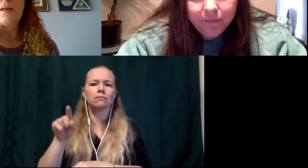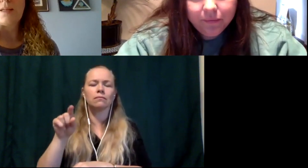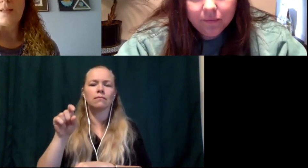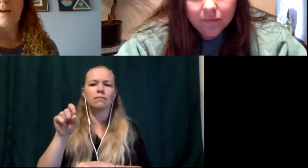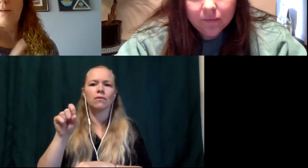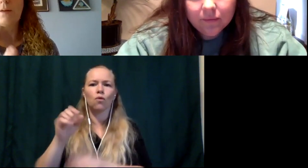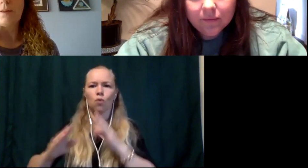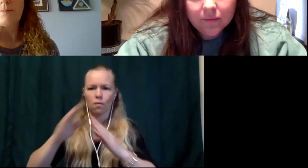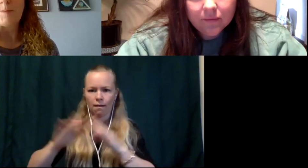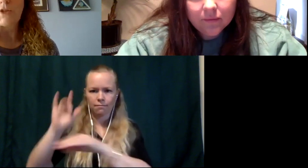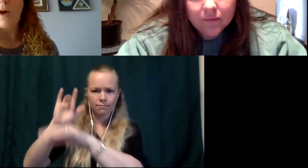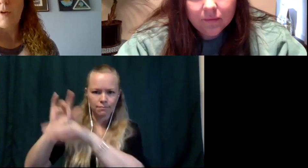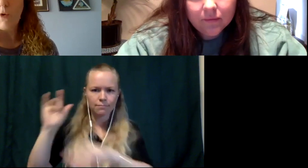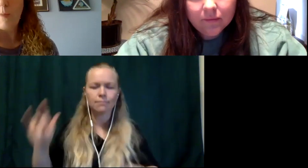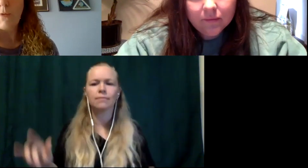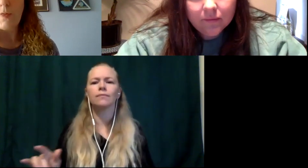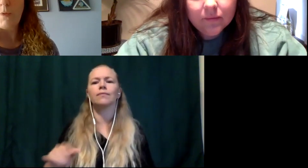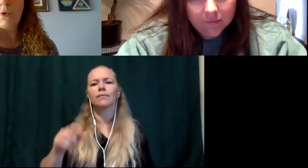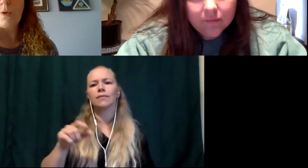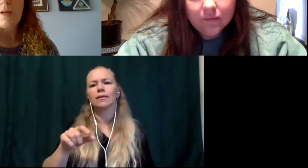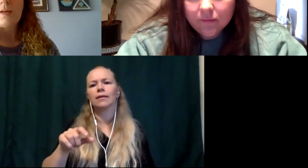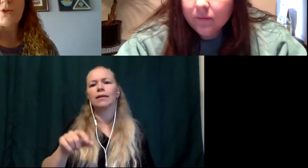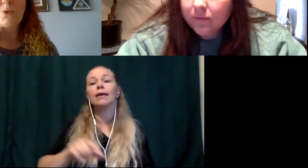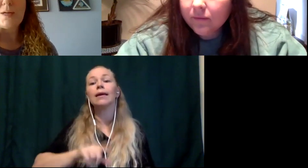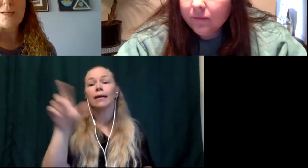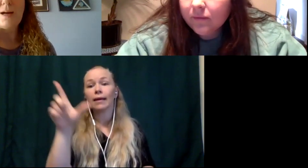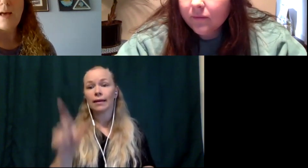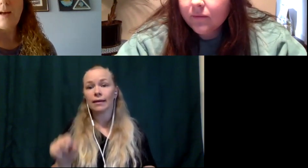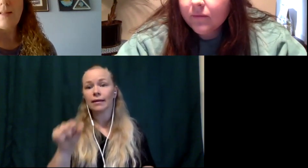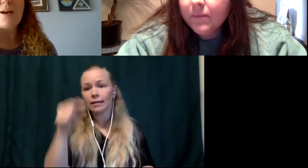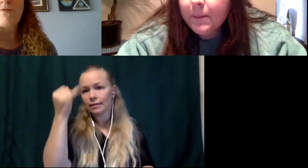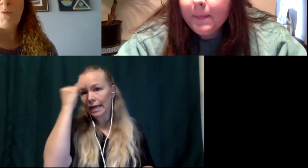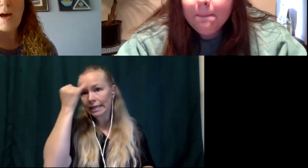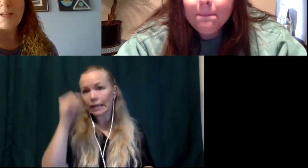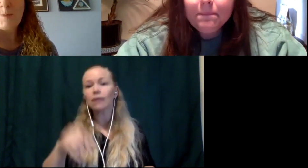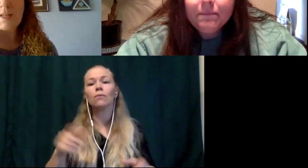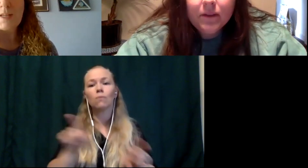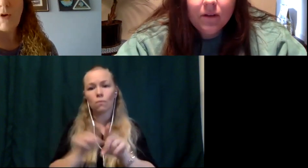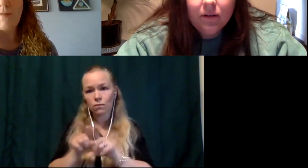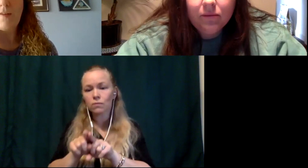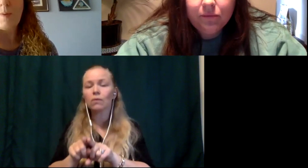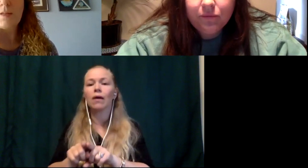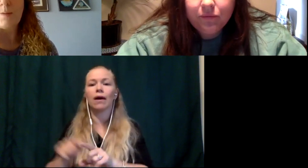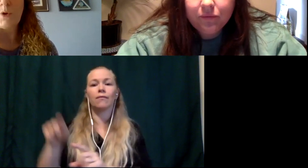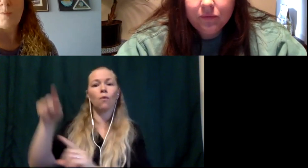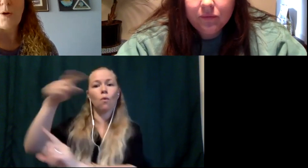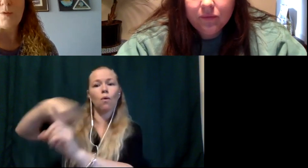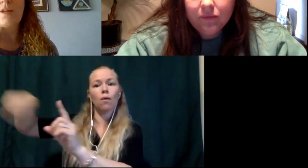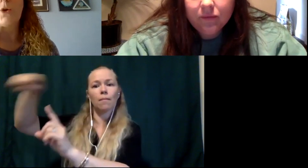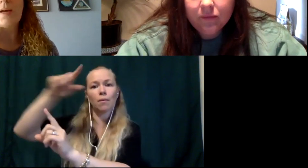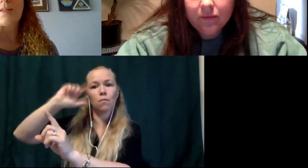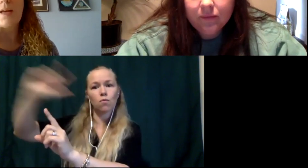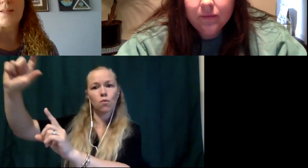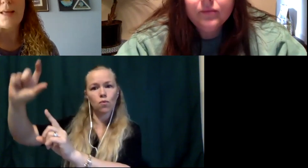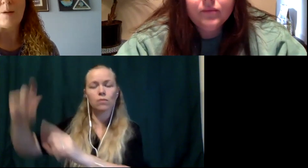India has had spacecraft in orbit around the moon. So a lot of robotic spacecraft have been to the moon, but only